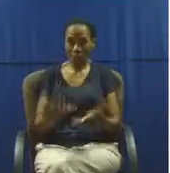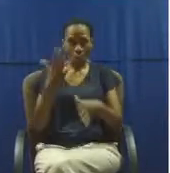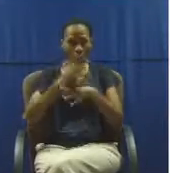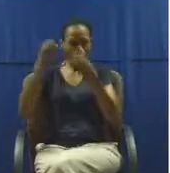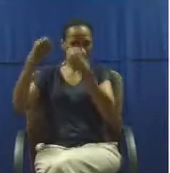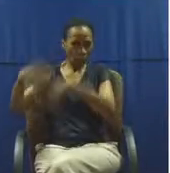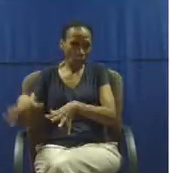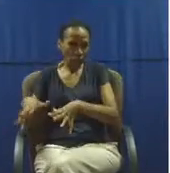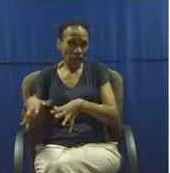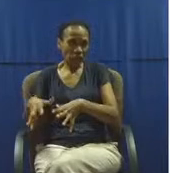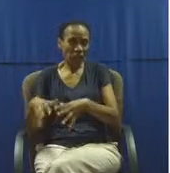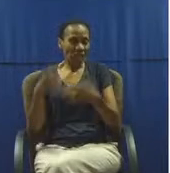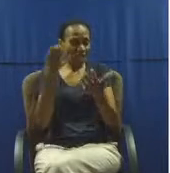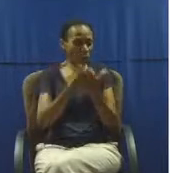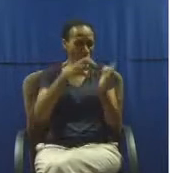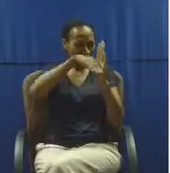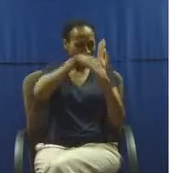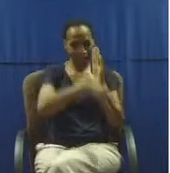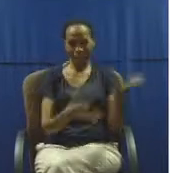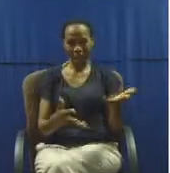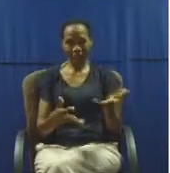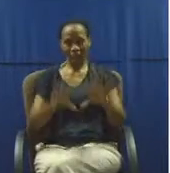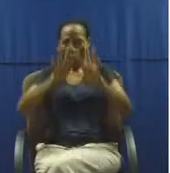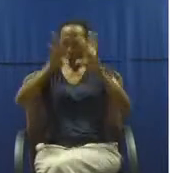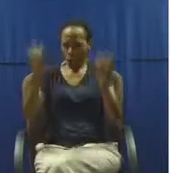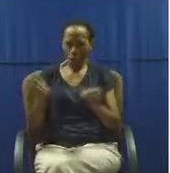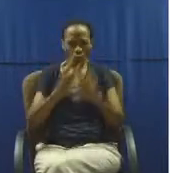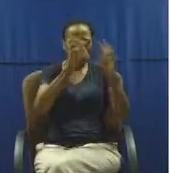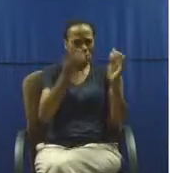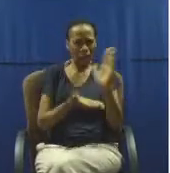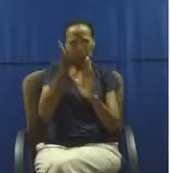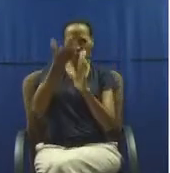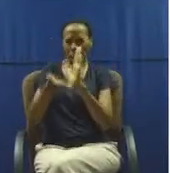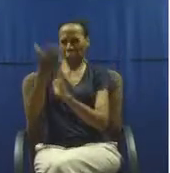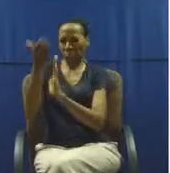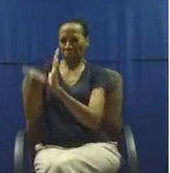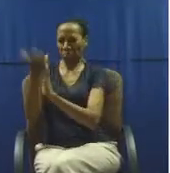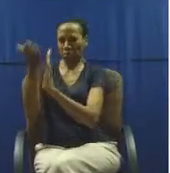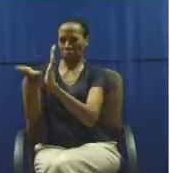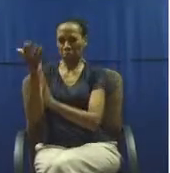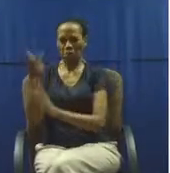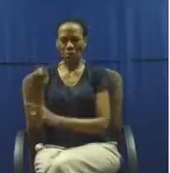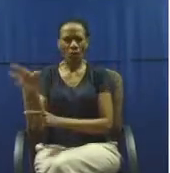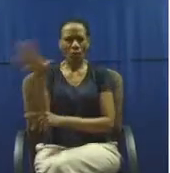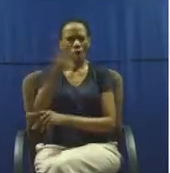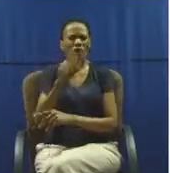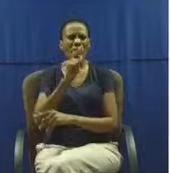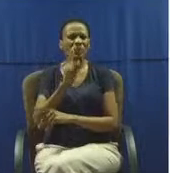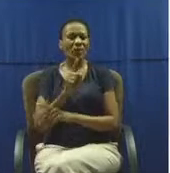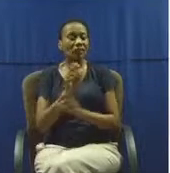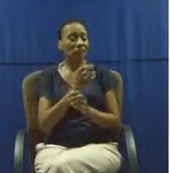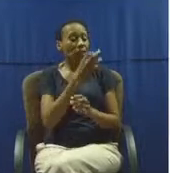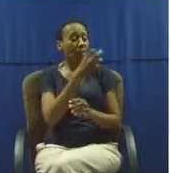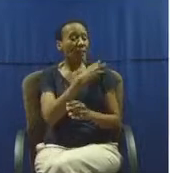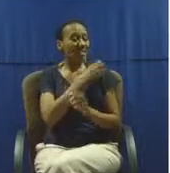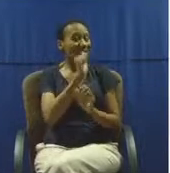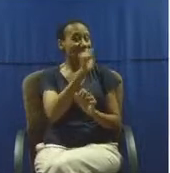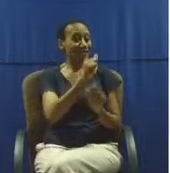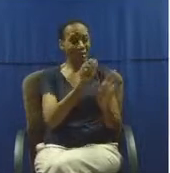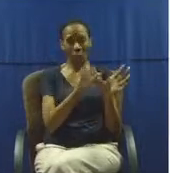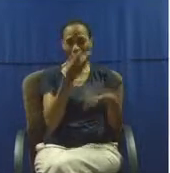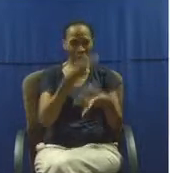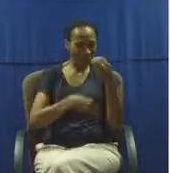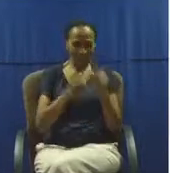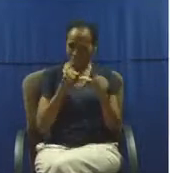jobs and it's killing the economy. All of these increases are to cover for your poverty cabinet's incompetence and